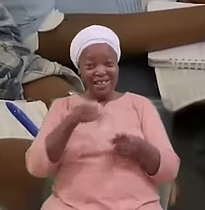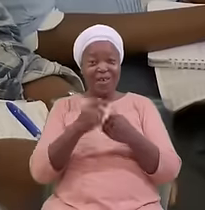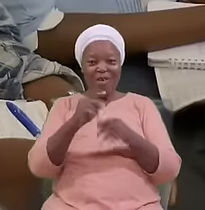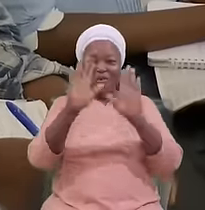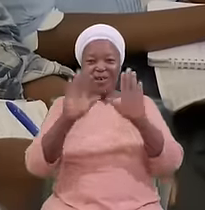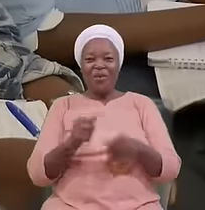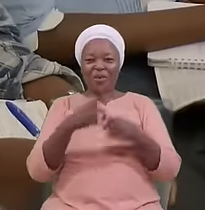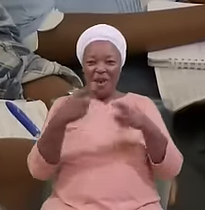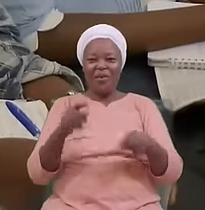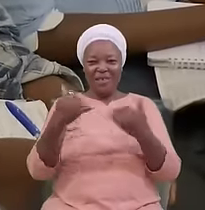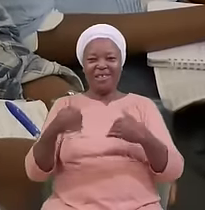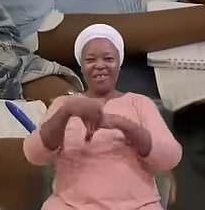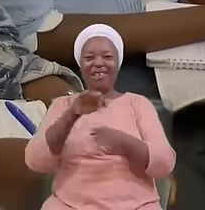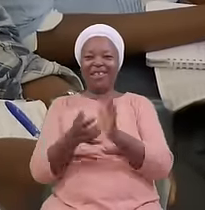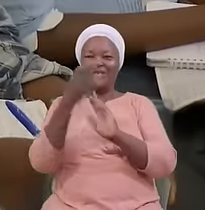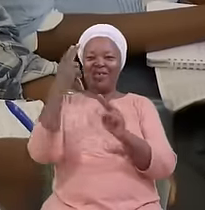tonight.